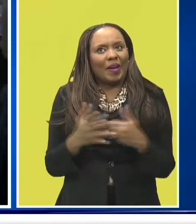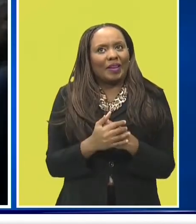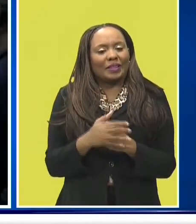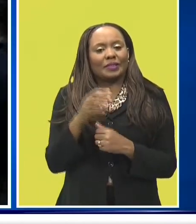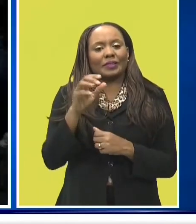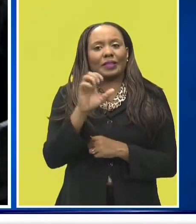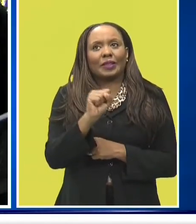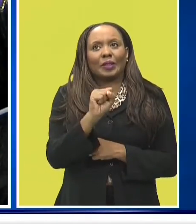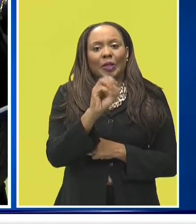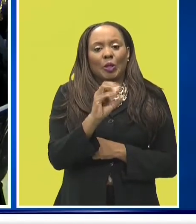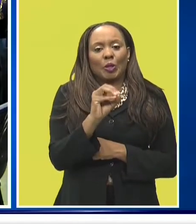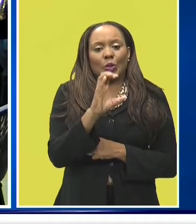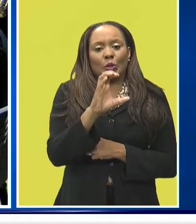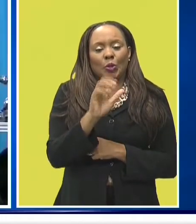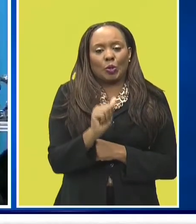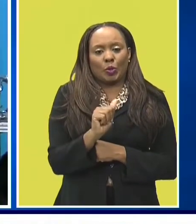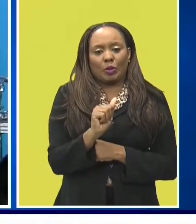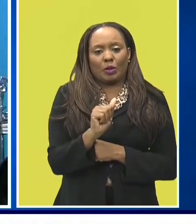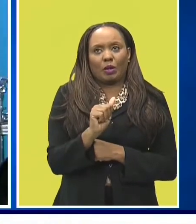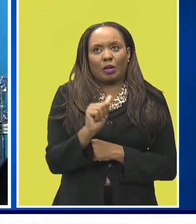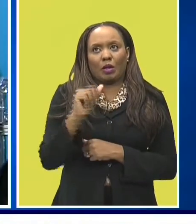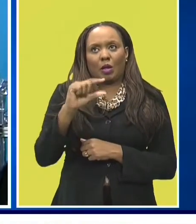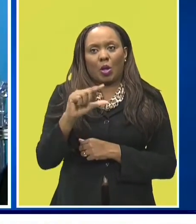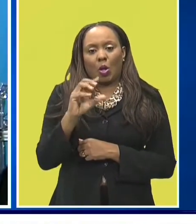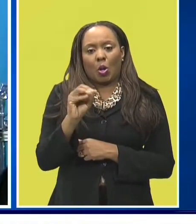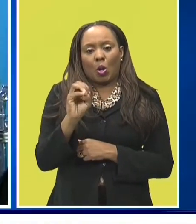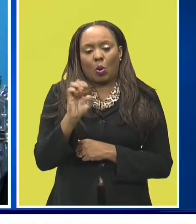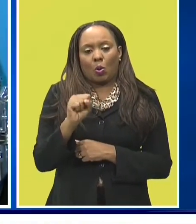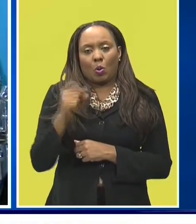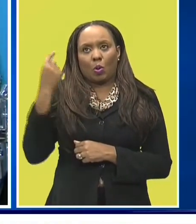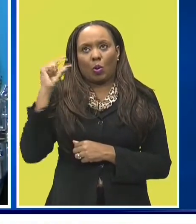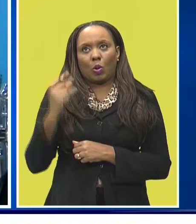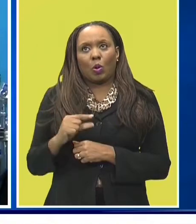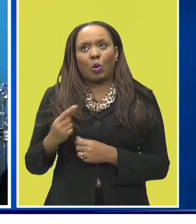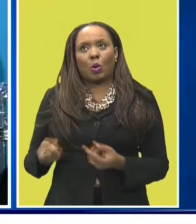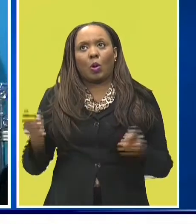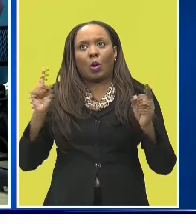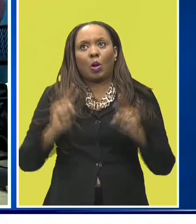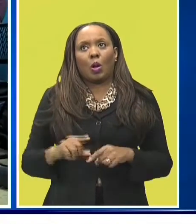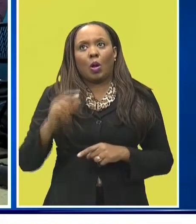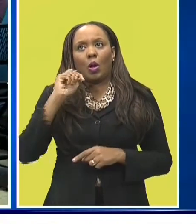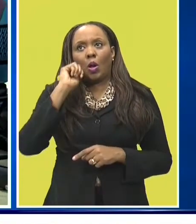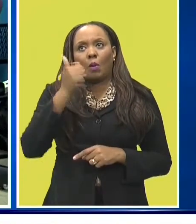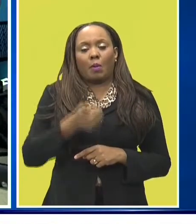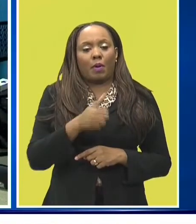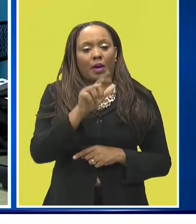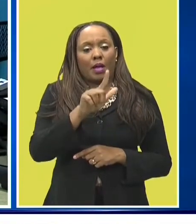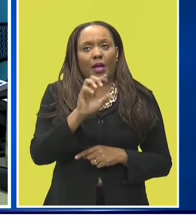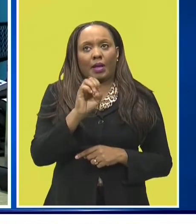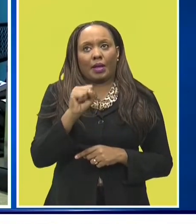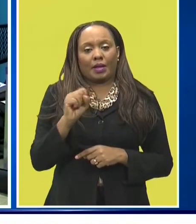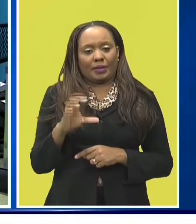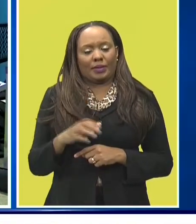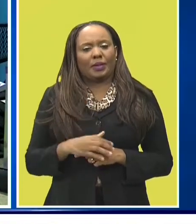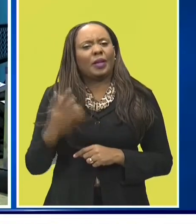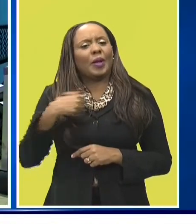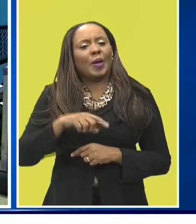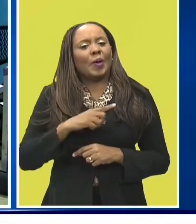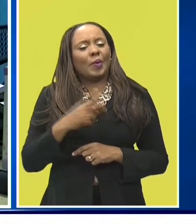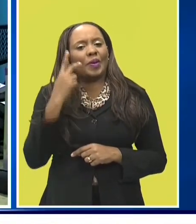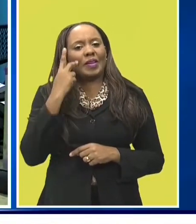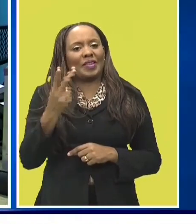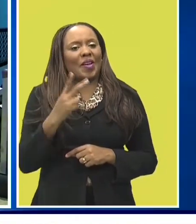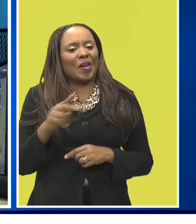Soca Goes Gold 3, which comes off tomorrow at the Lloyd Erskine Sandiford Centre. We caught up with the band